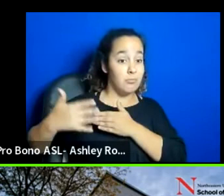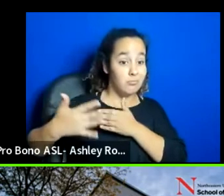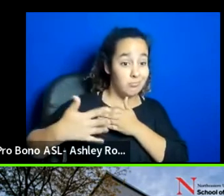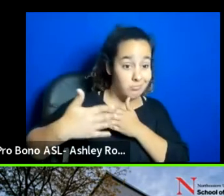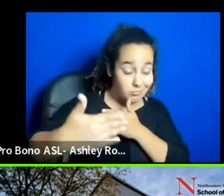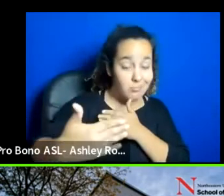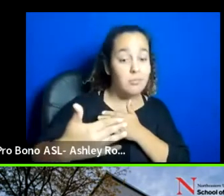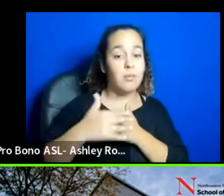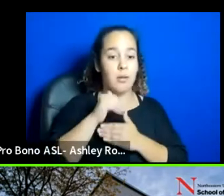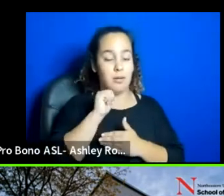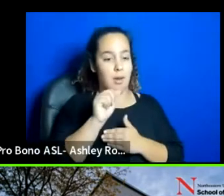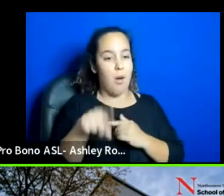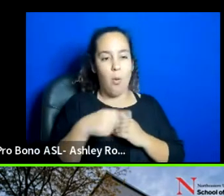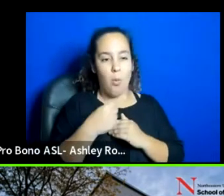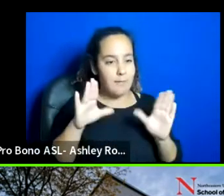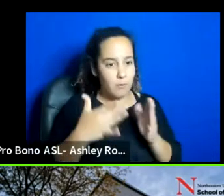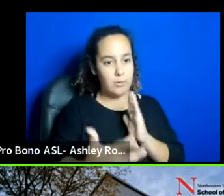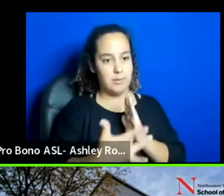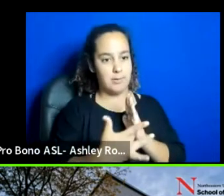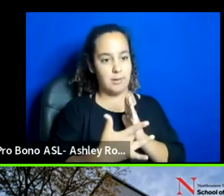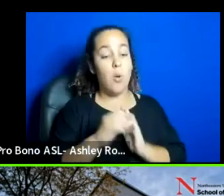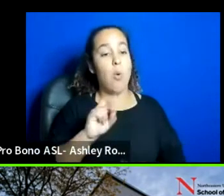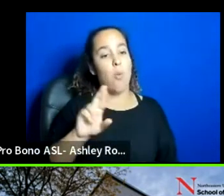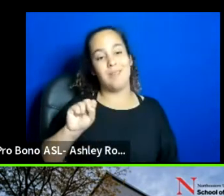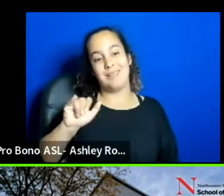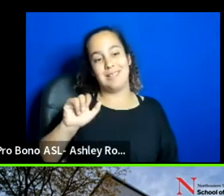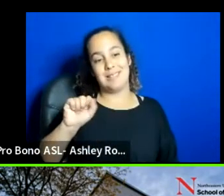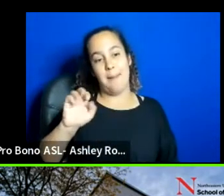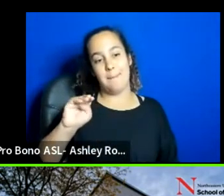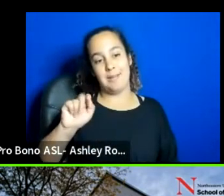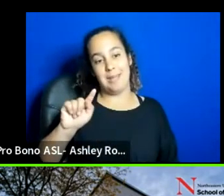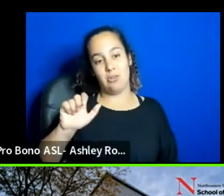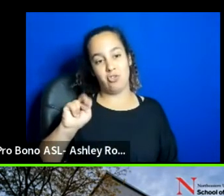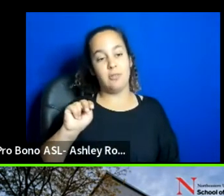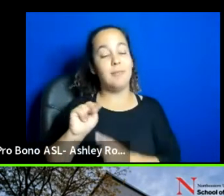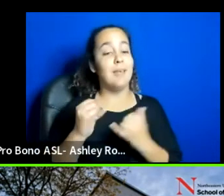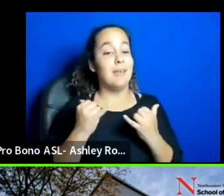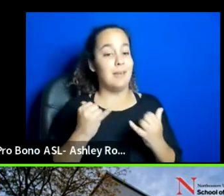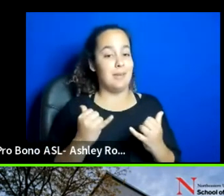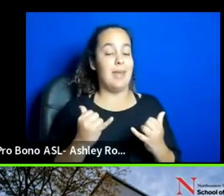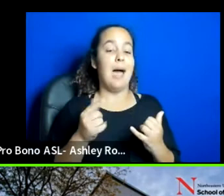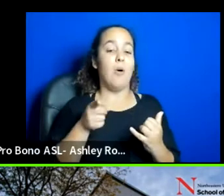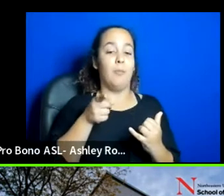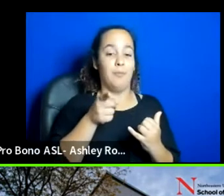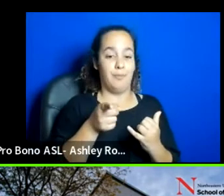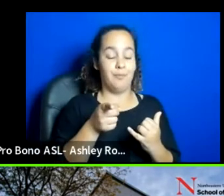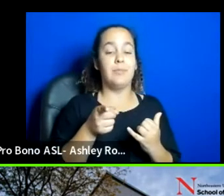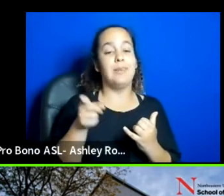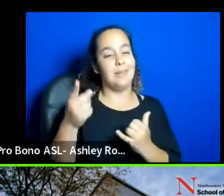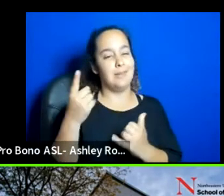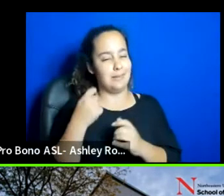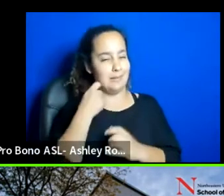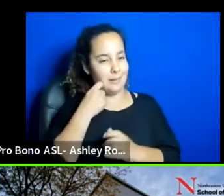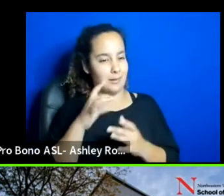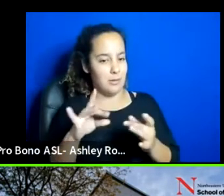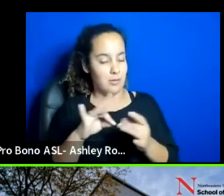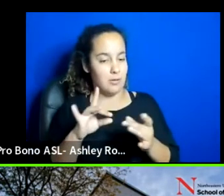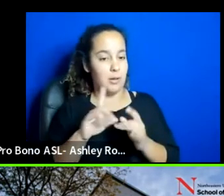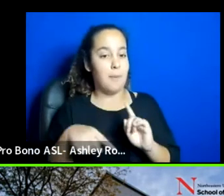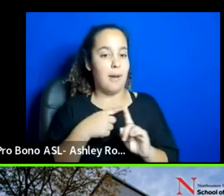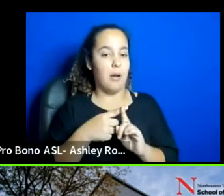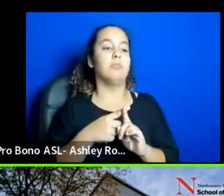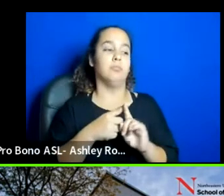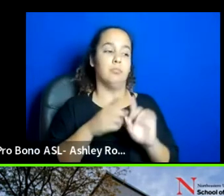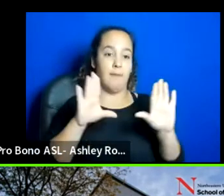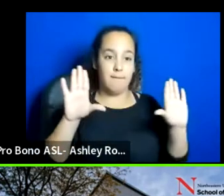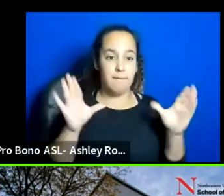of copying or dissemination. So I would add to that decentering of copyright that Derek just talked about, a decentering of